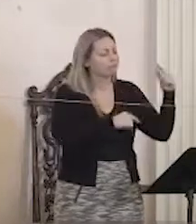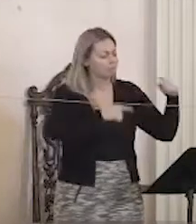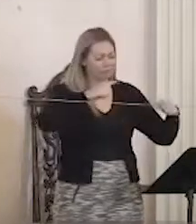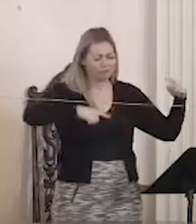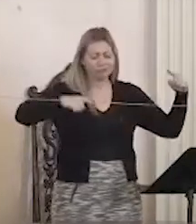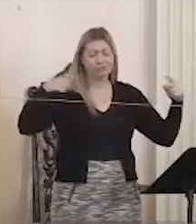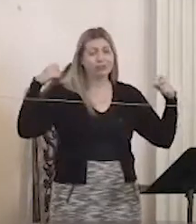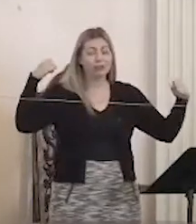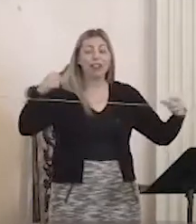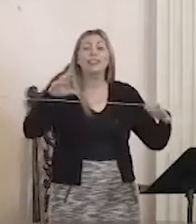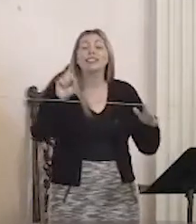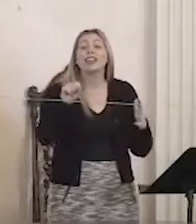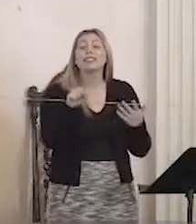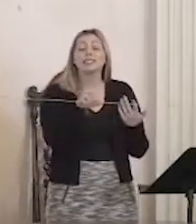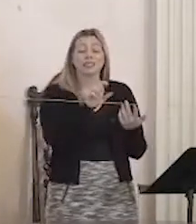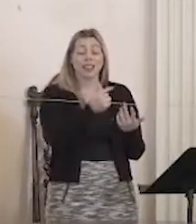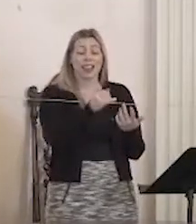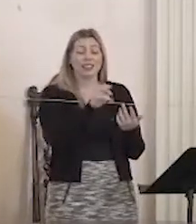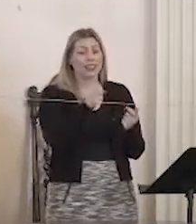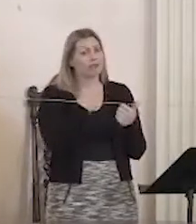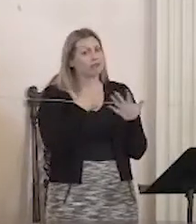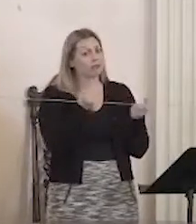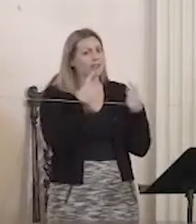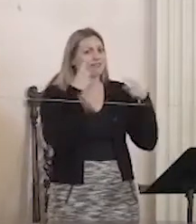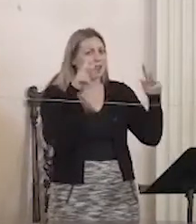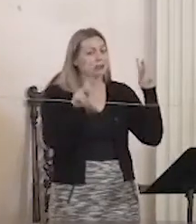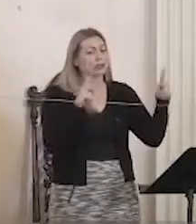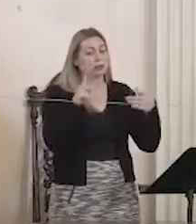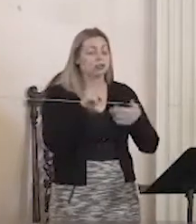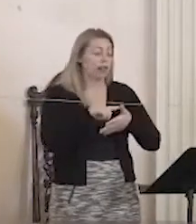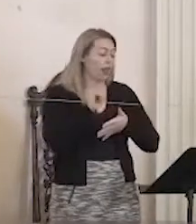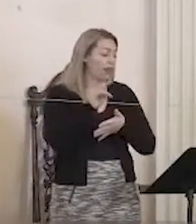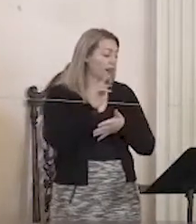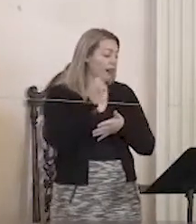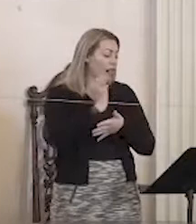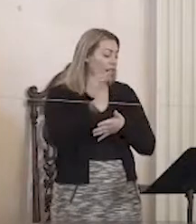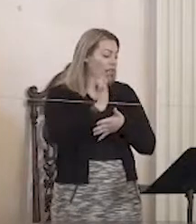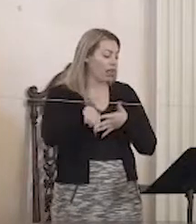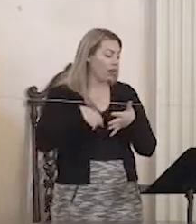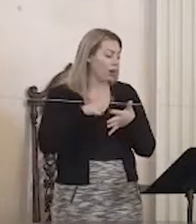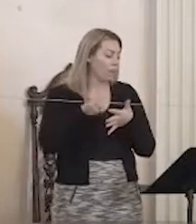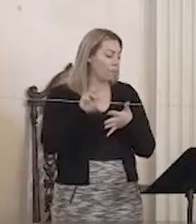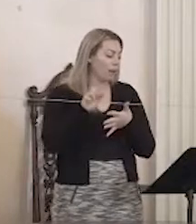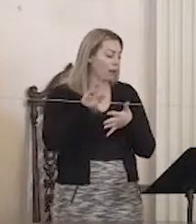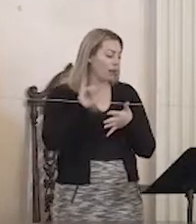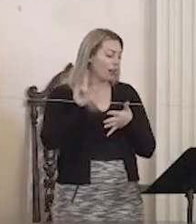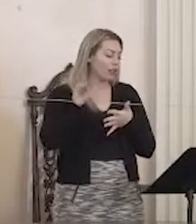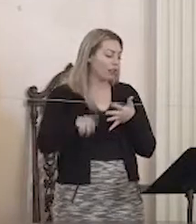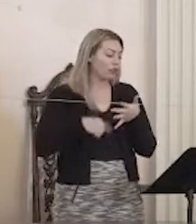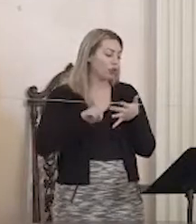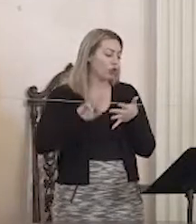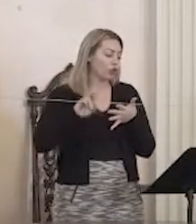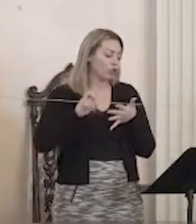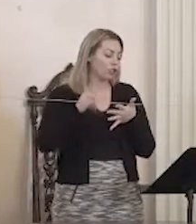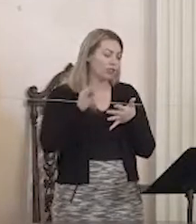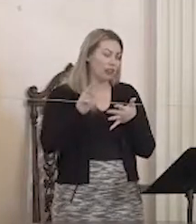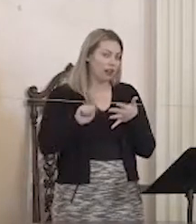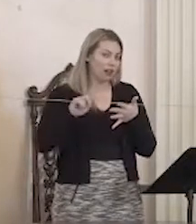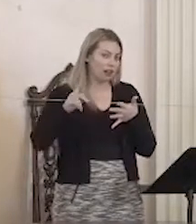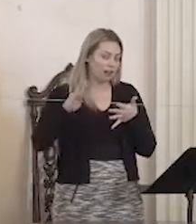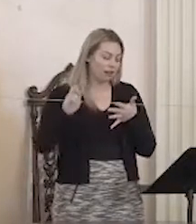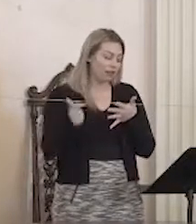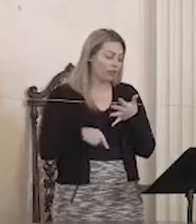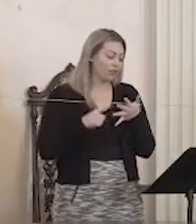varied. And Gates has had so many famous people, Anita Hill, Maya Lin, Regina King, Scarlett Johansson,